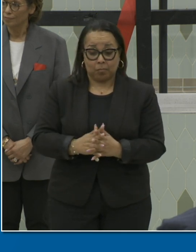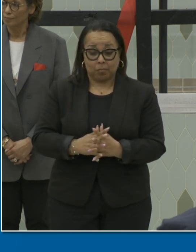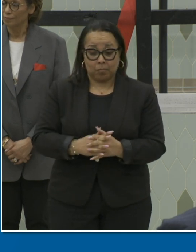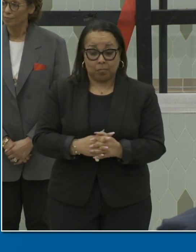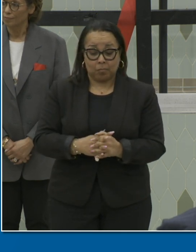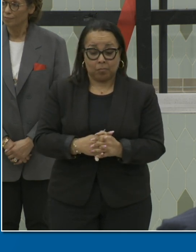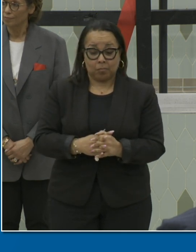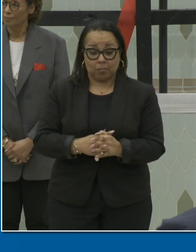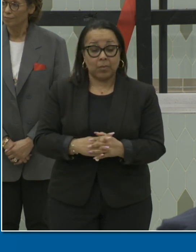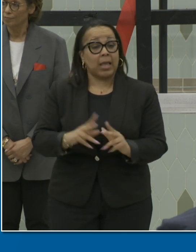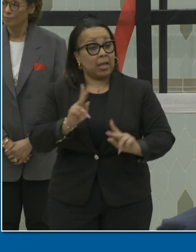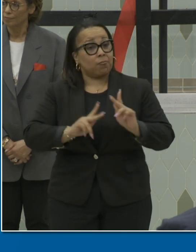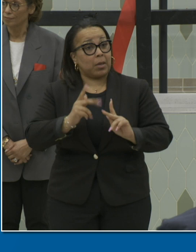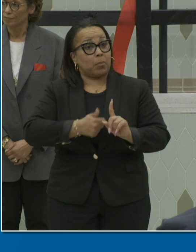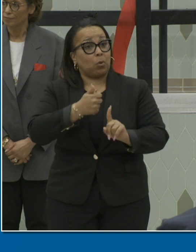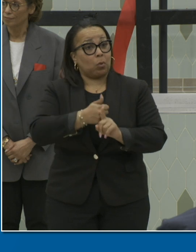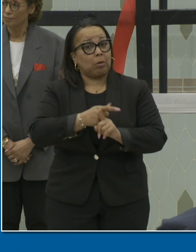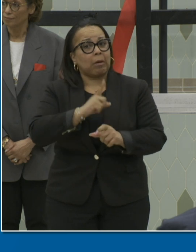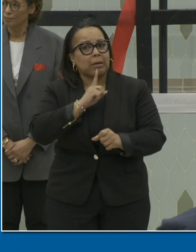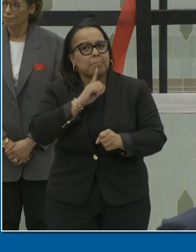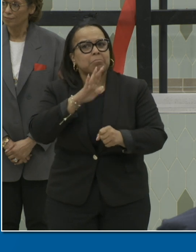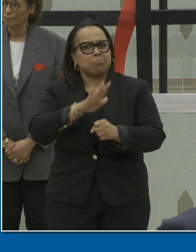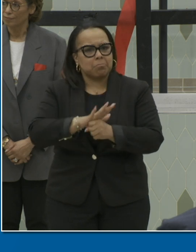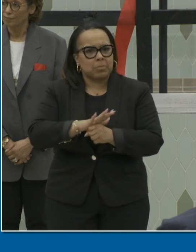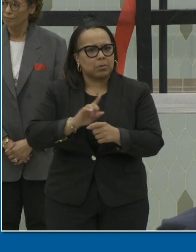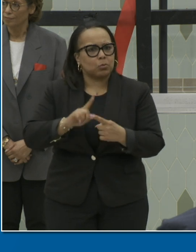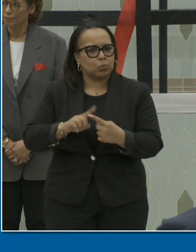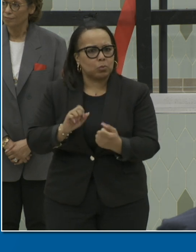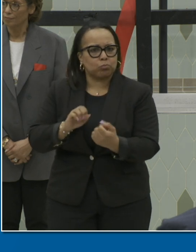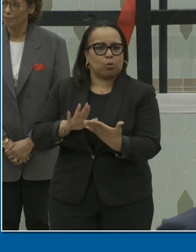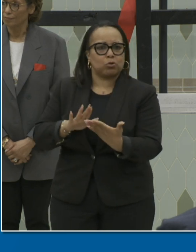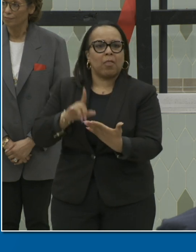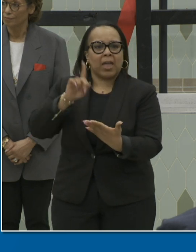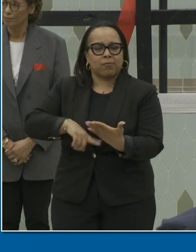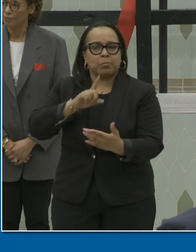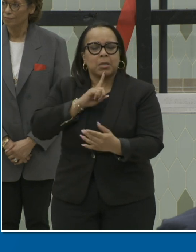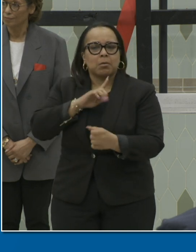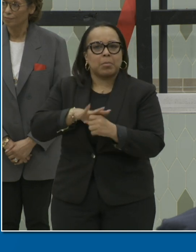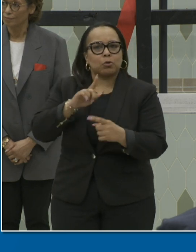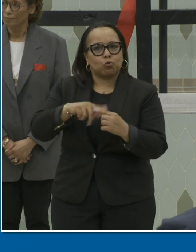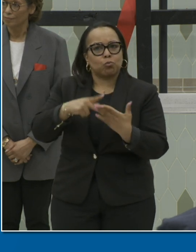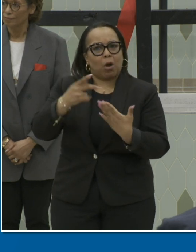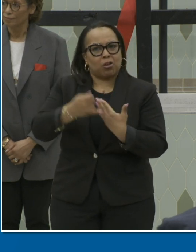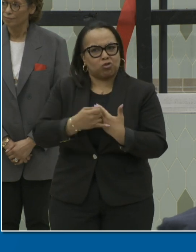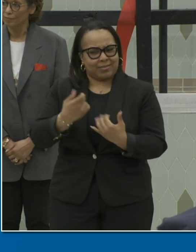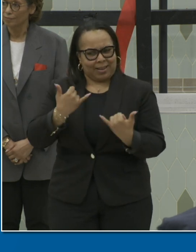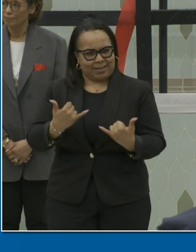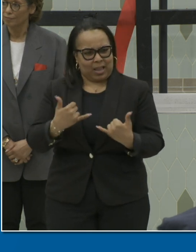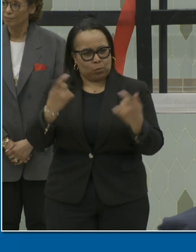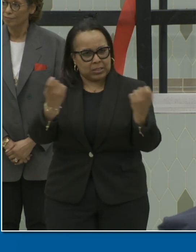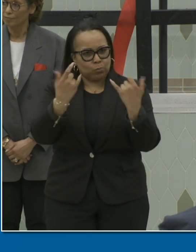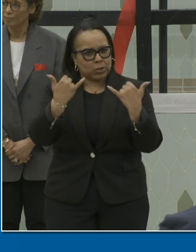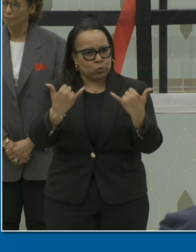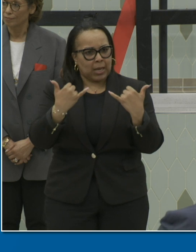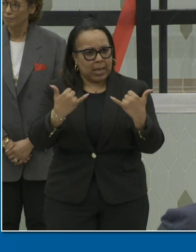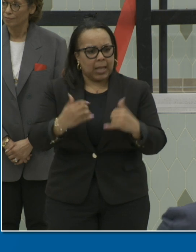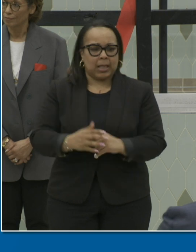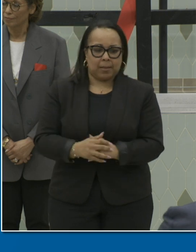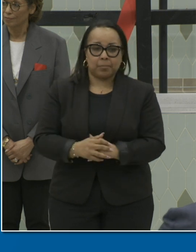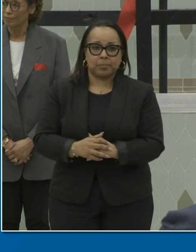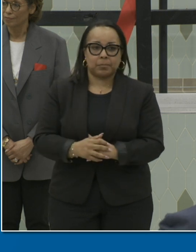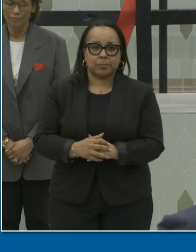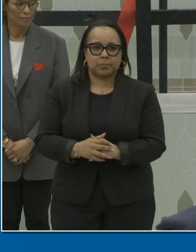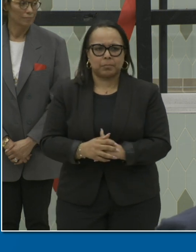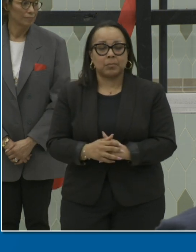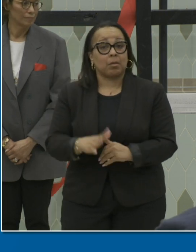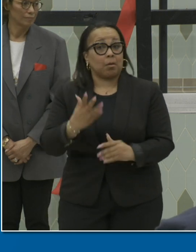if people are committed to a conciliatory approach, then they have to be committed to projects like the one that we're celebrating today.